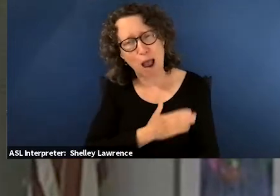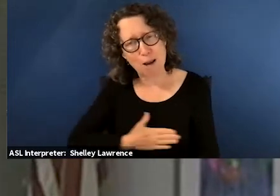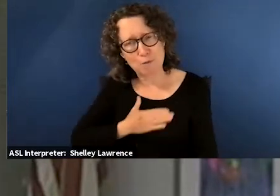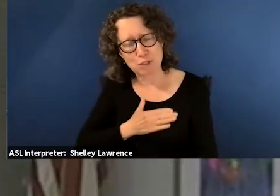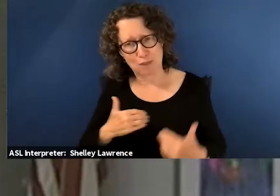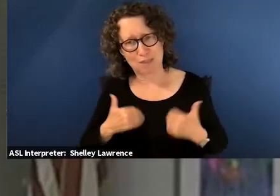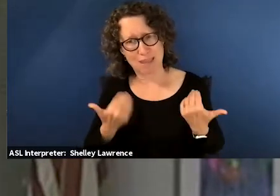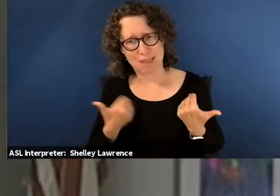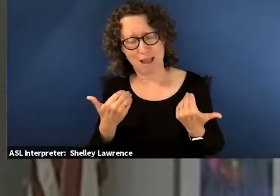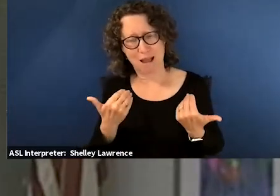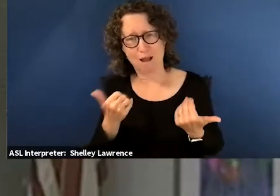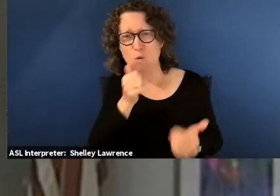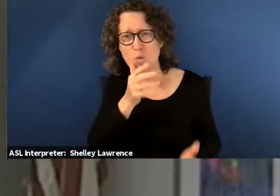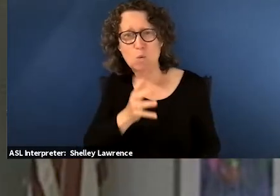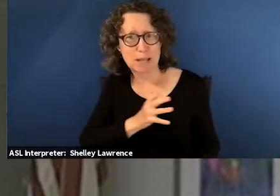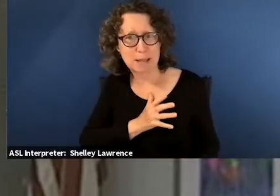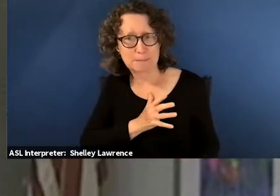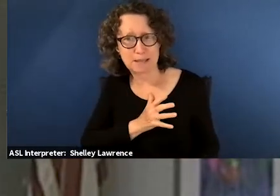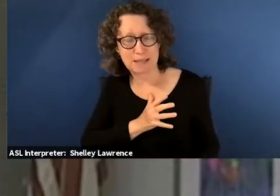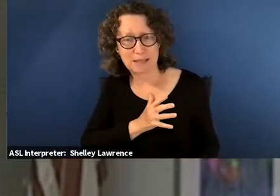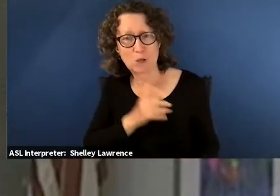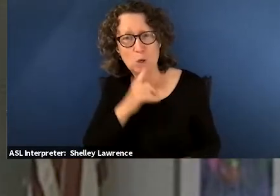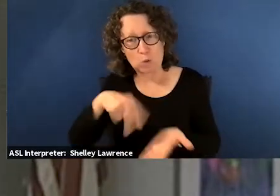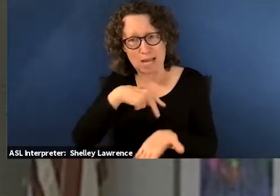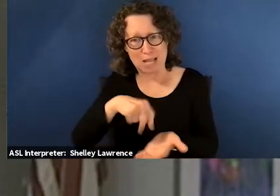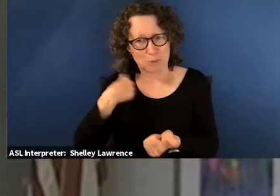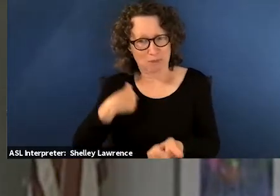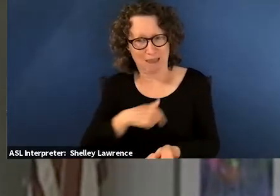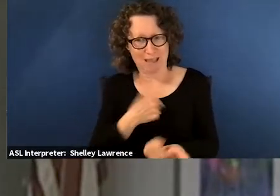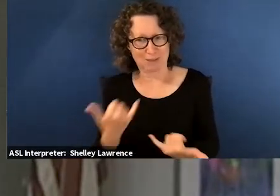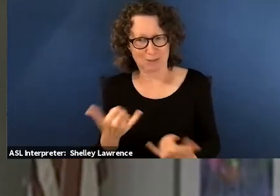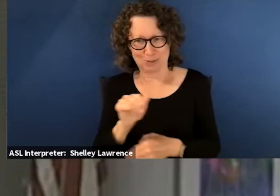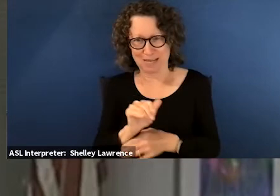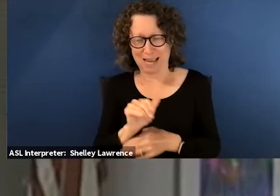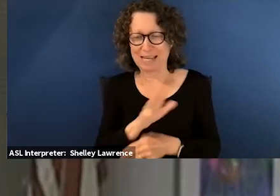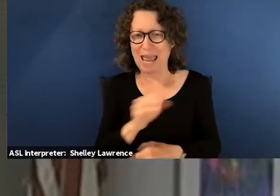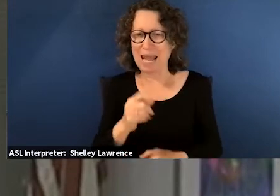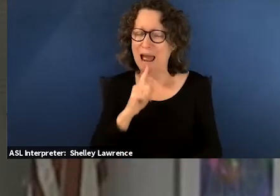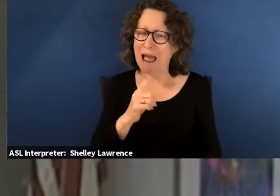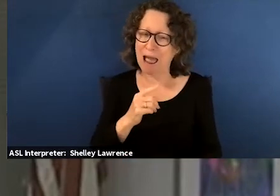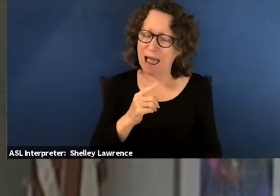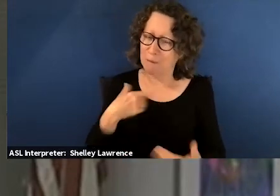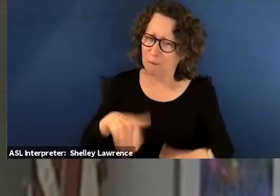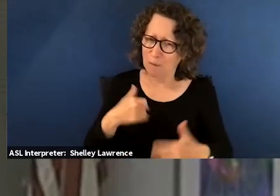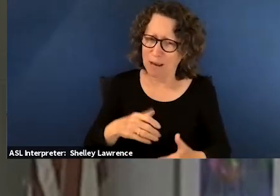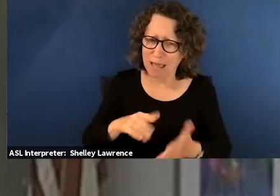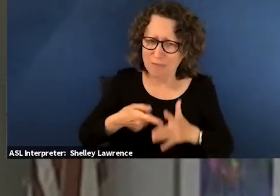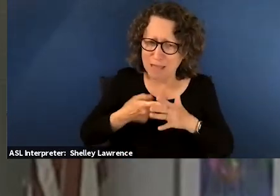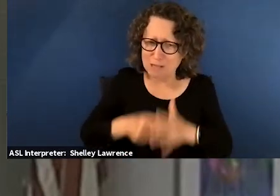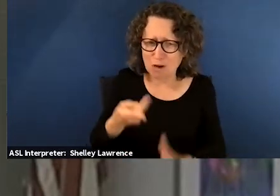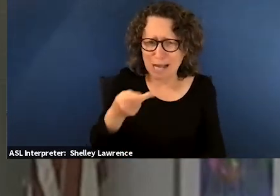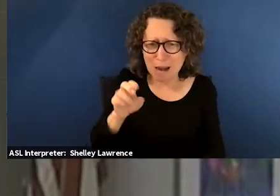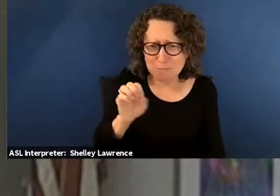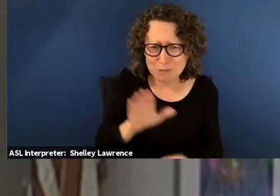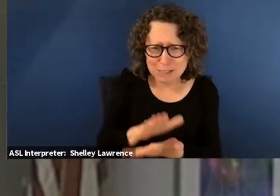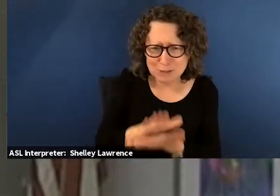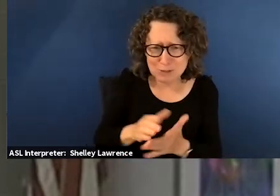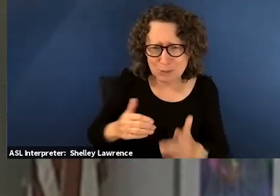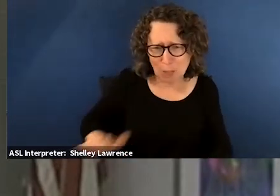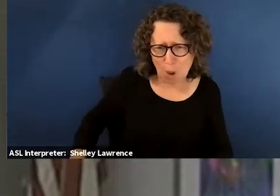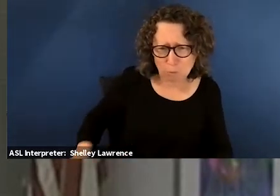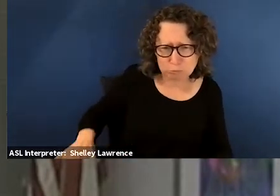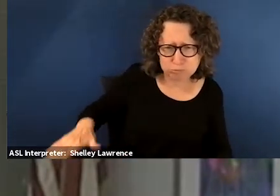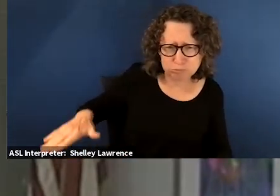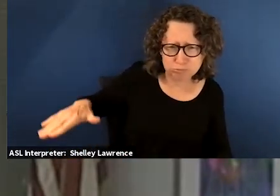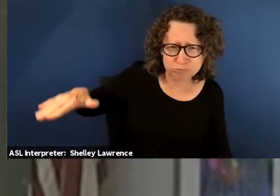young folks, the young women who danced with us tonight. And I especially appreciate that they started at preschool. You know, they started their journey there,